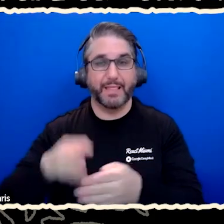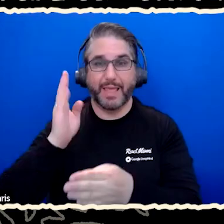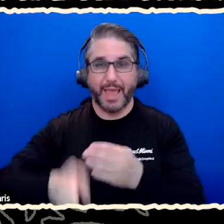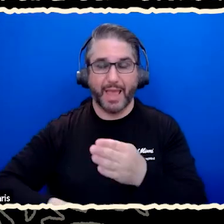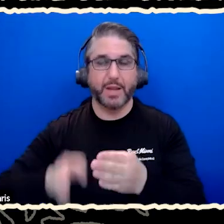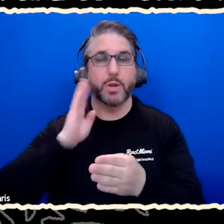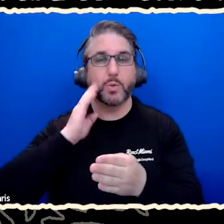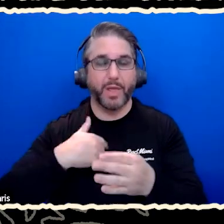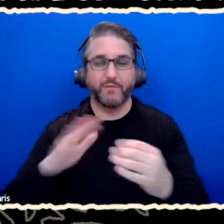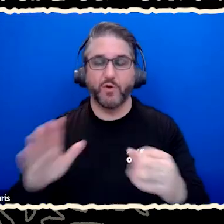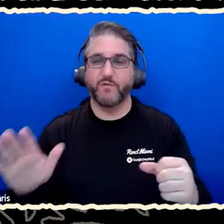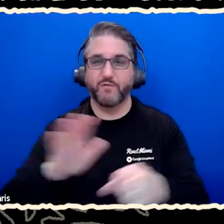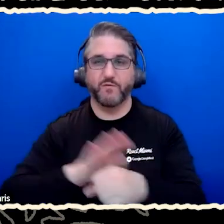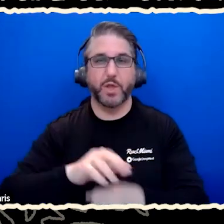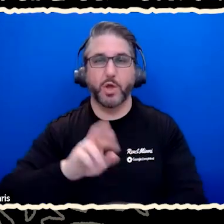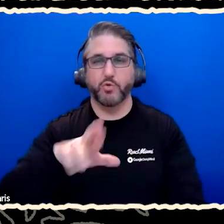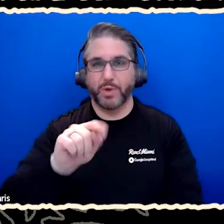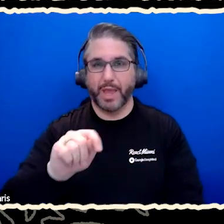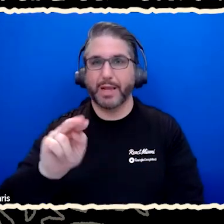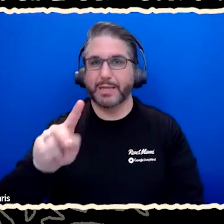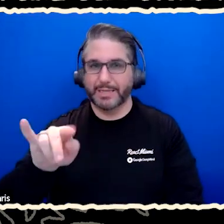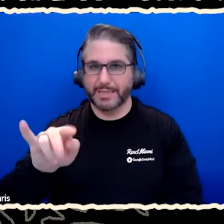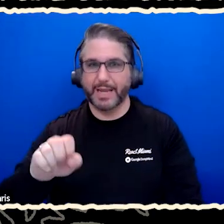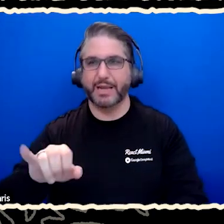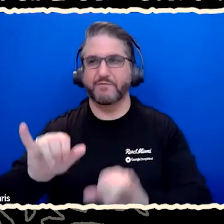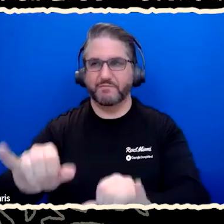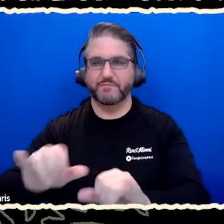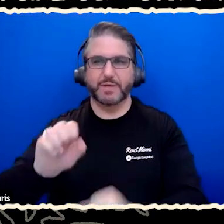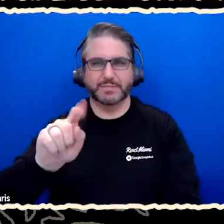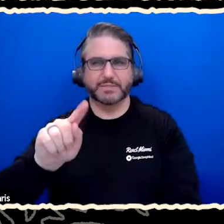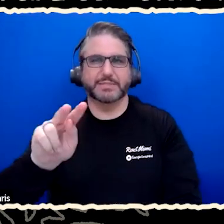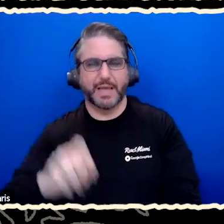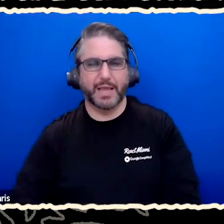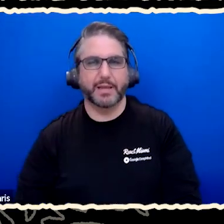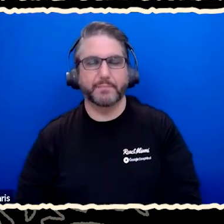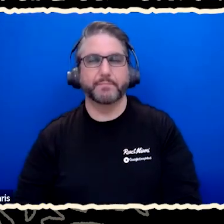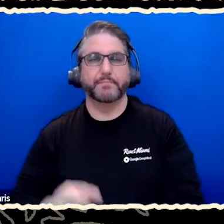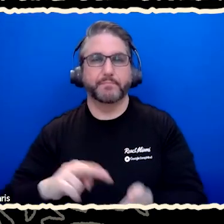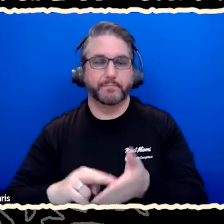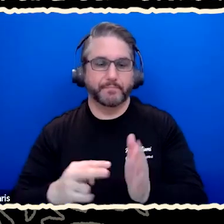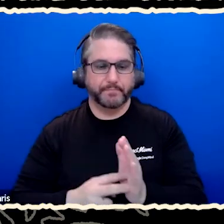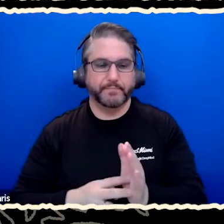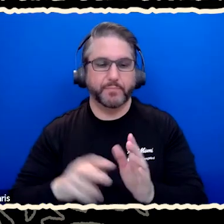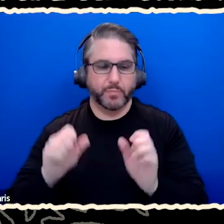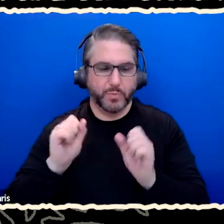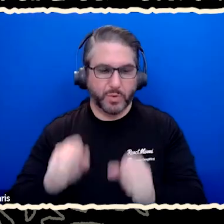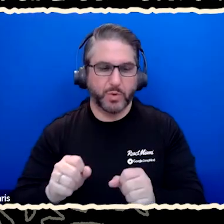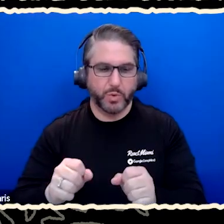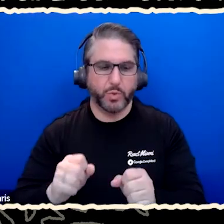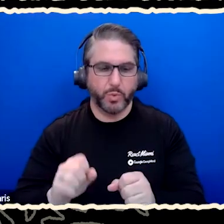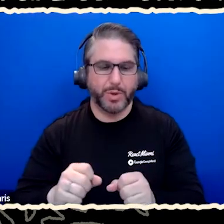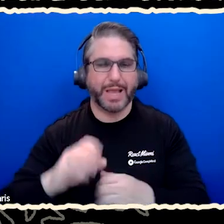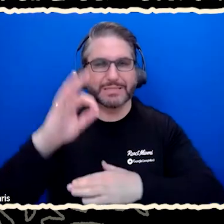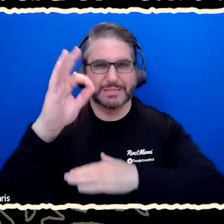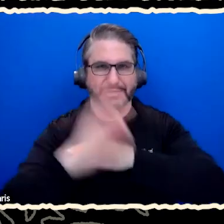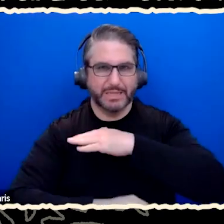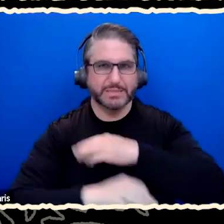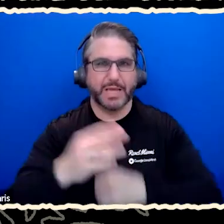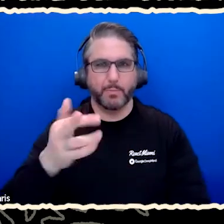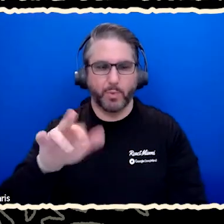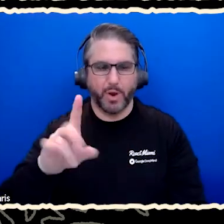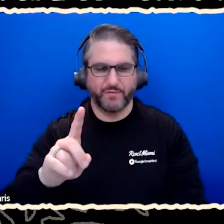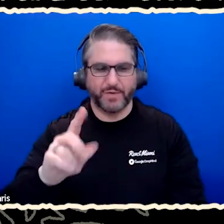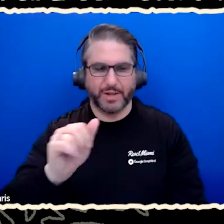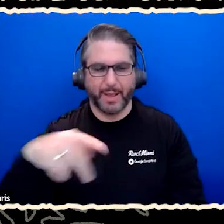in a fully React Native project state, and you can sunset the Brownfield host application, this is the native application,